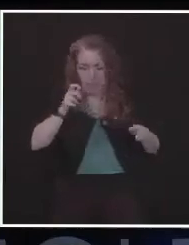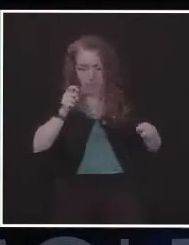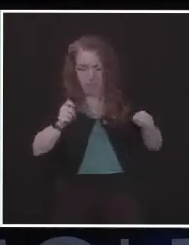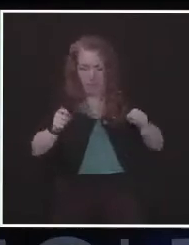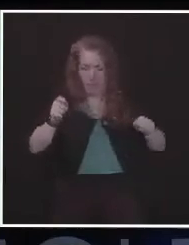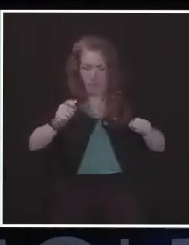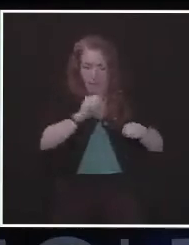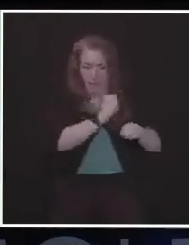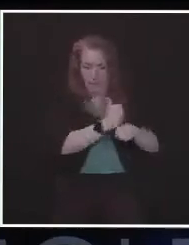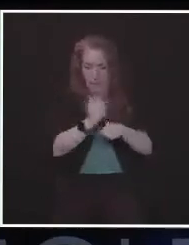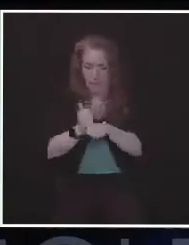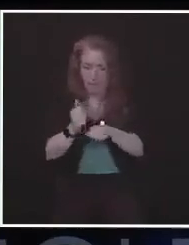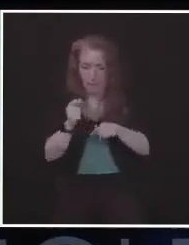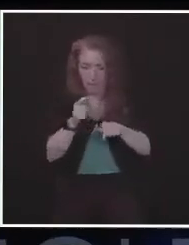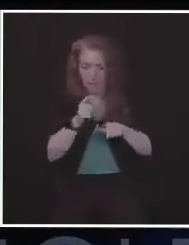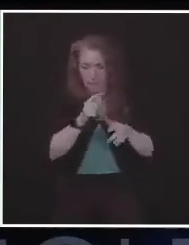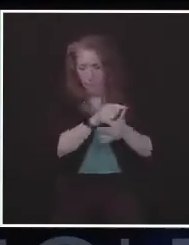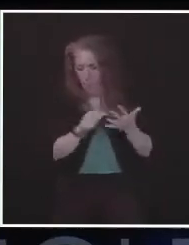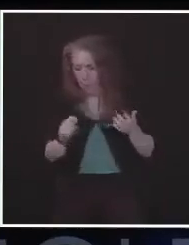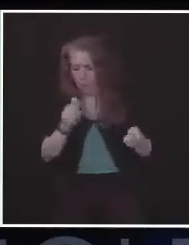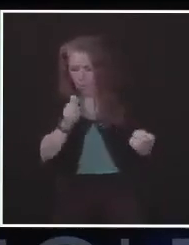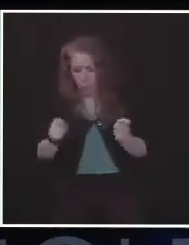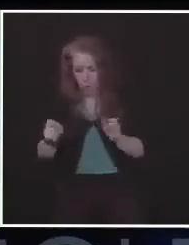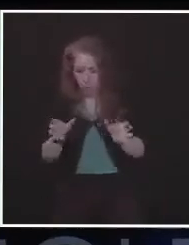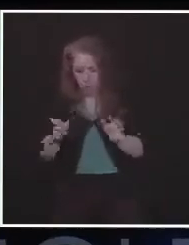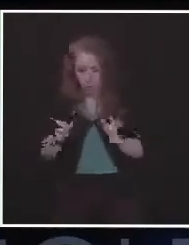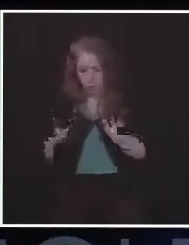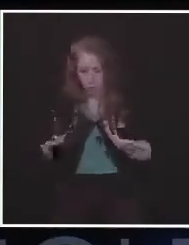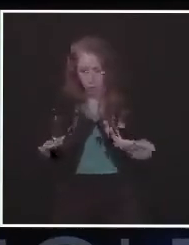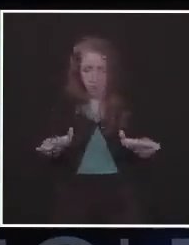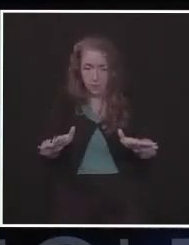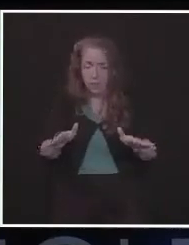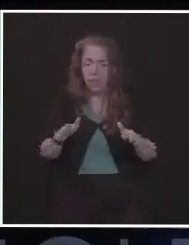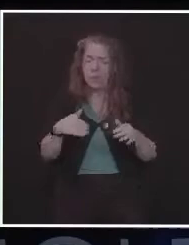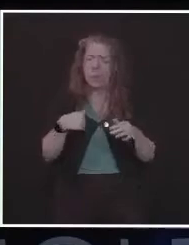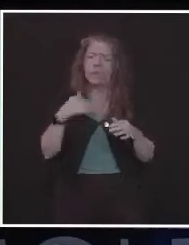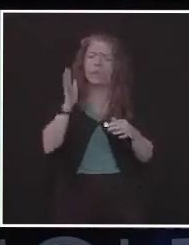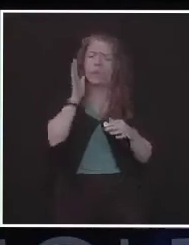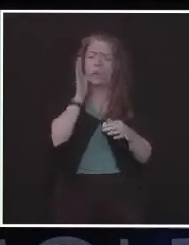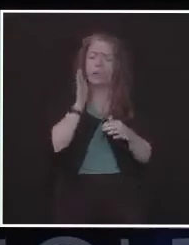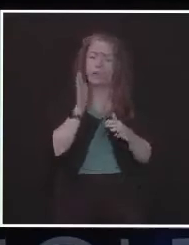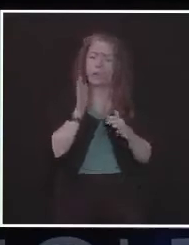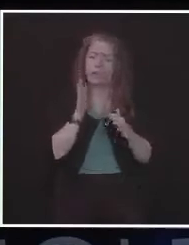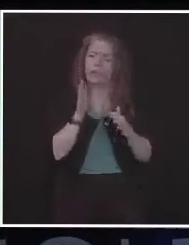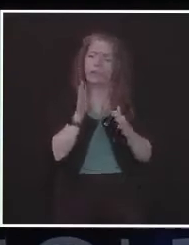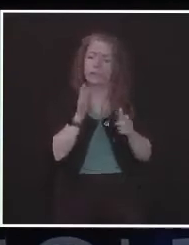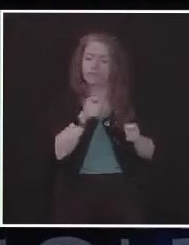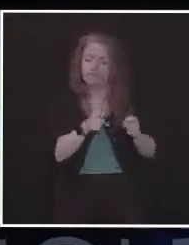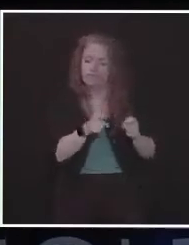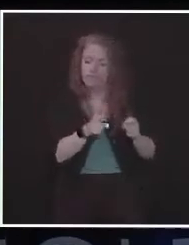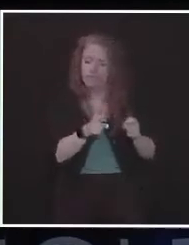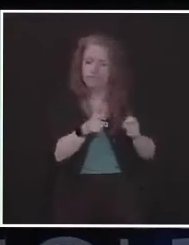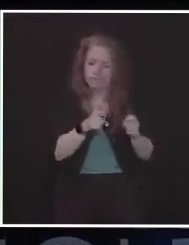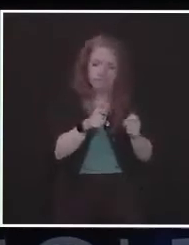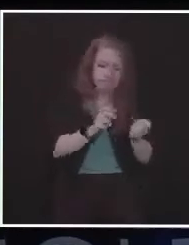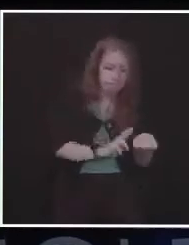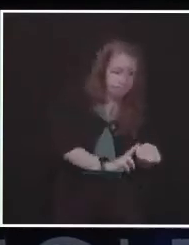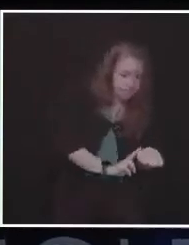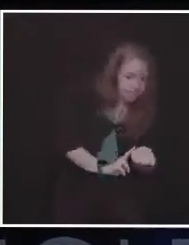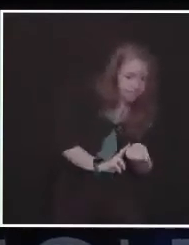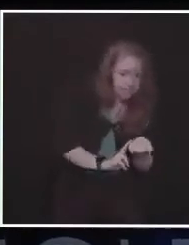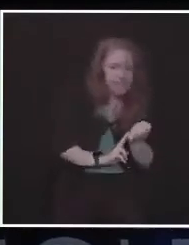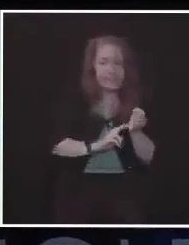And we're going to feel that along as we go. But this new